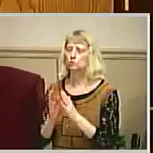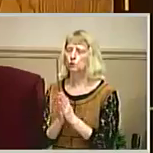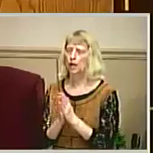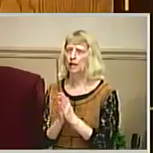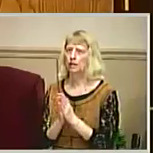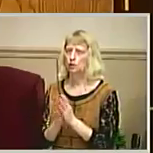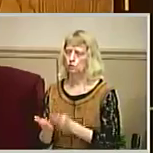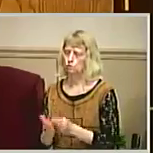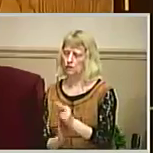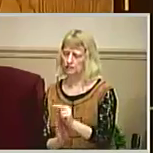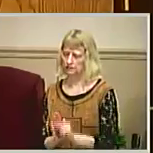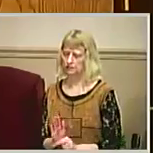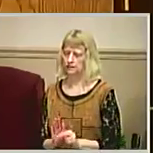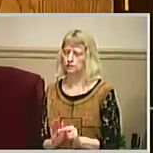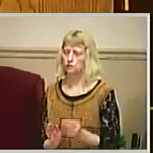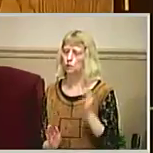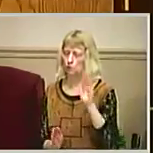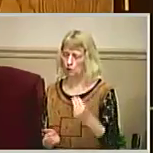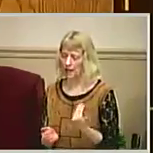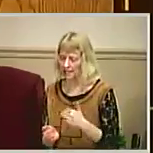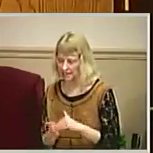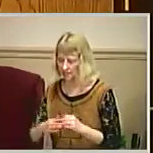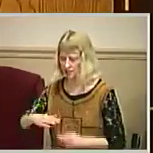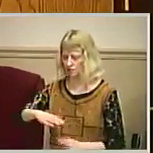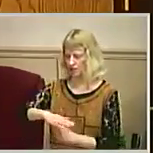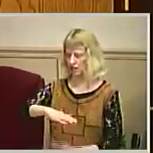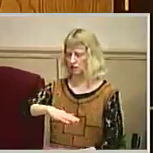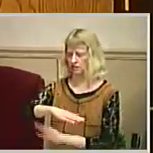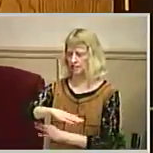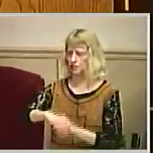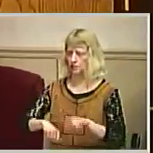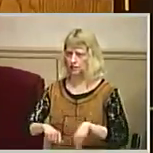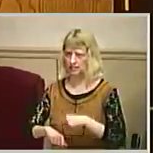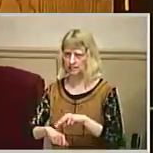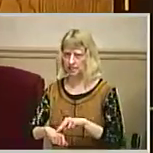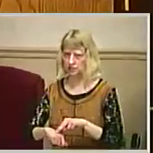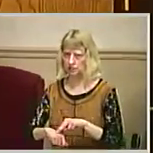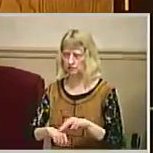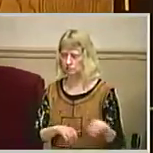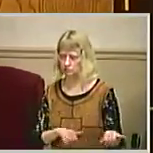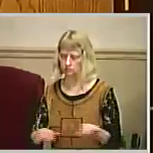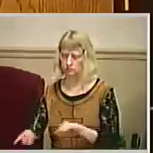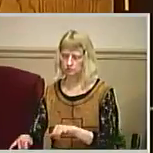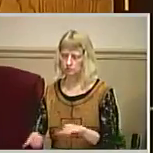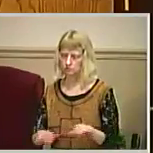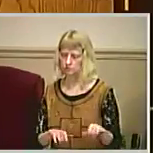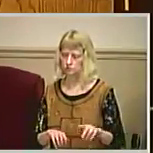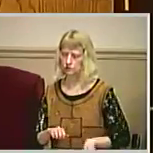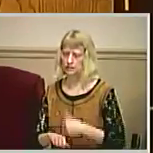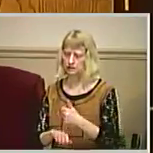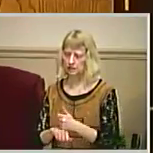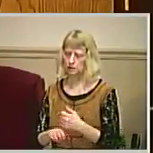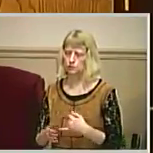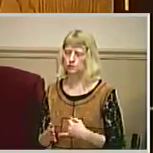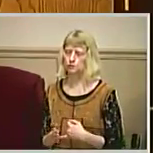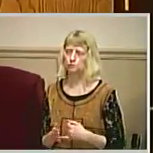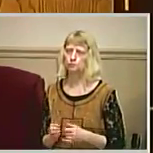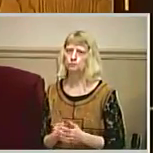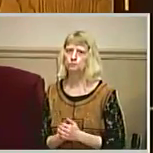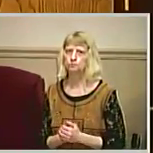that righteousness will once again be the foundation of this nation as it was when this nation was founded.